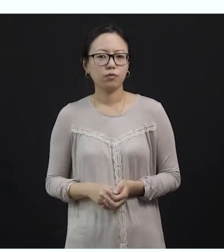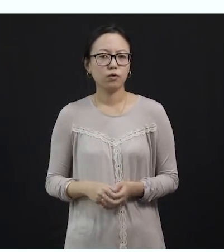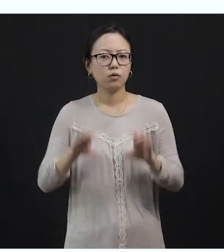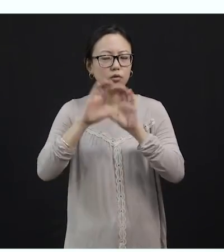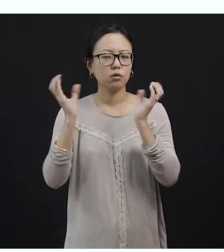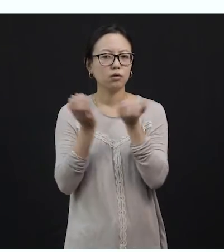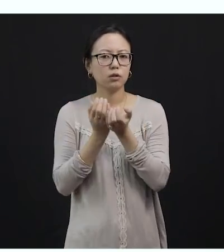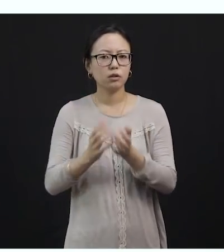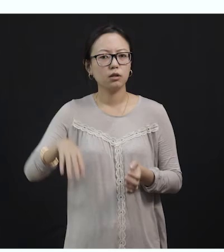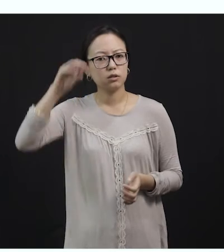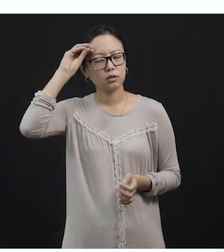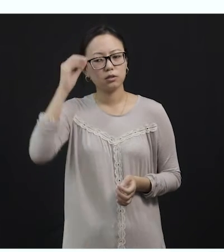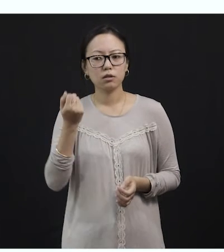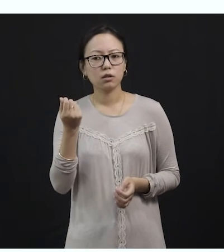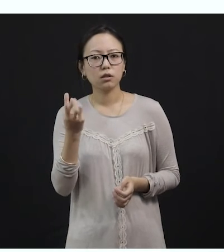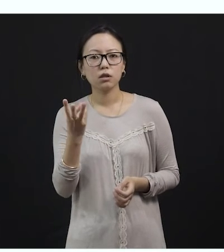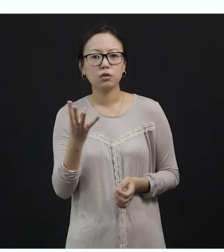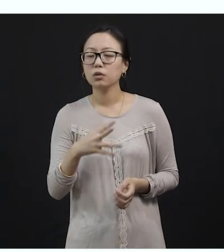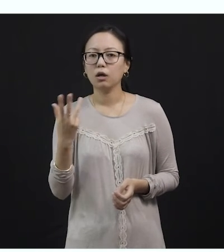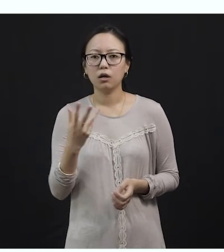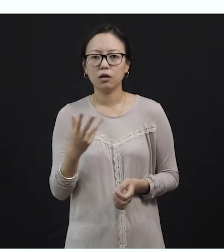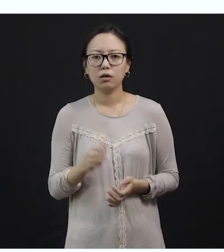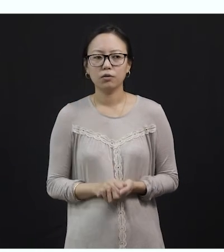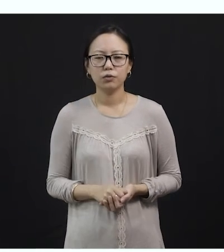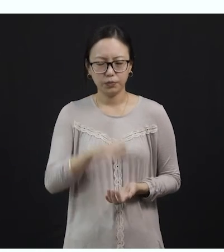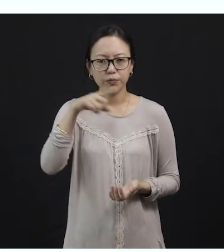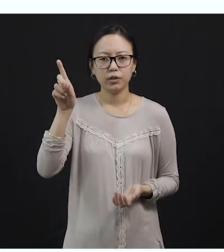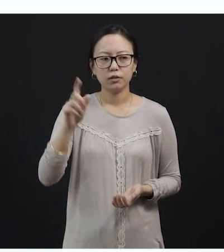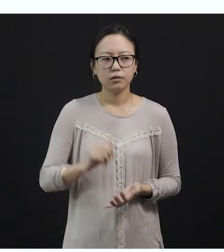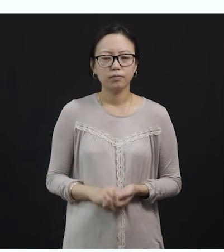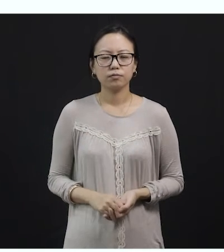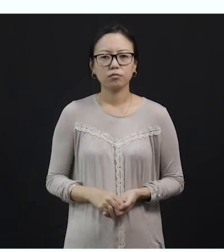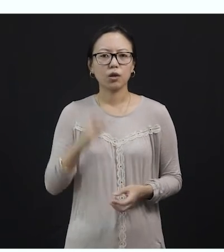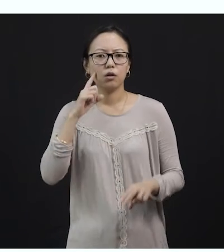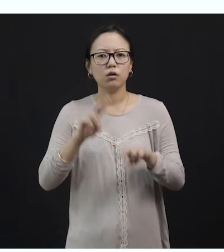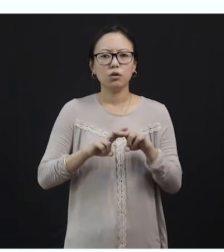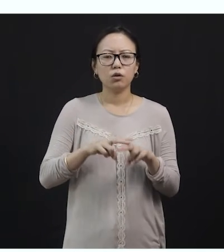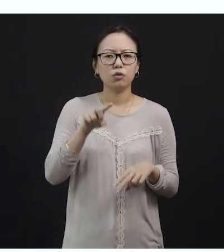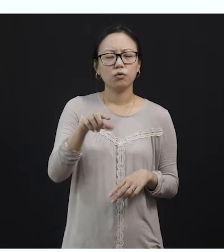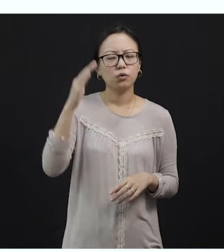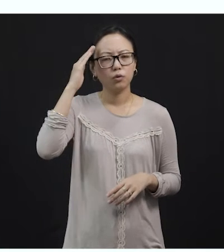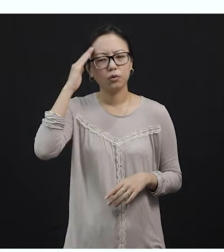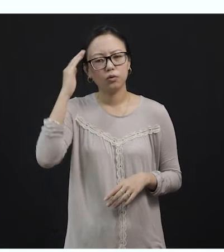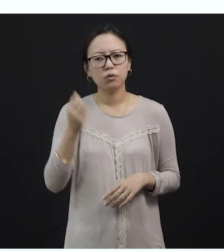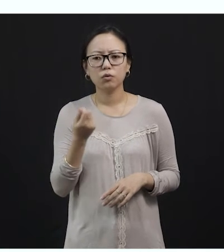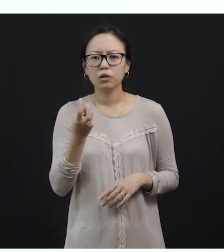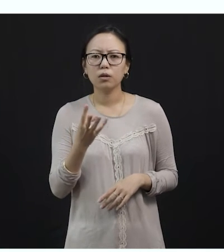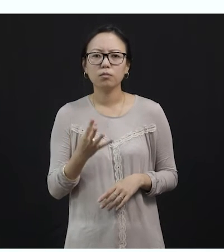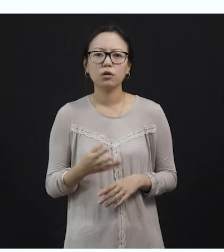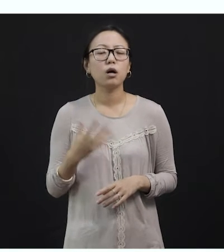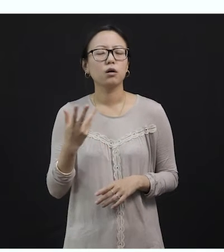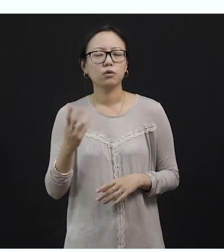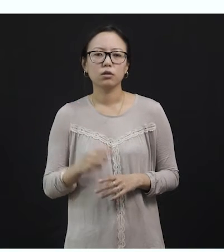numbers, right? So, if you know how to count numbers, it'll be very easy for you to solve this type of exercises.